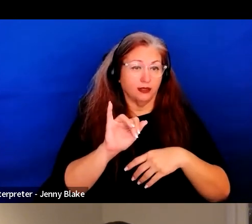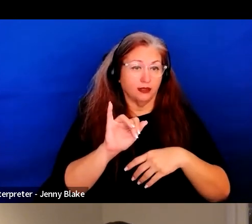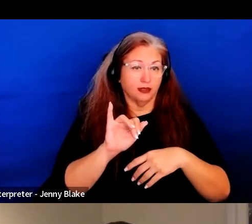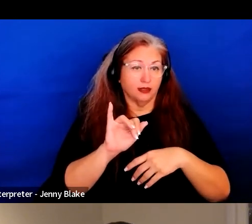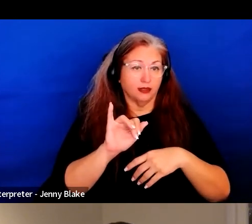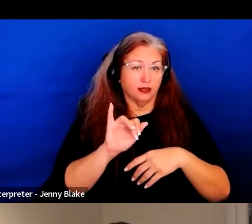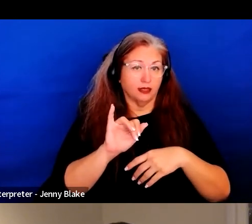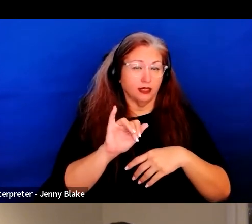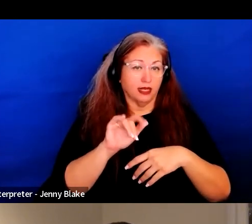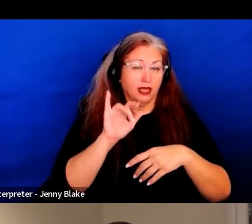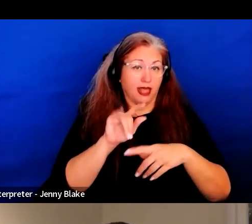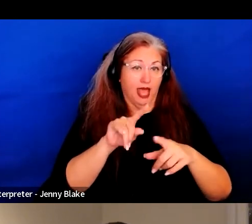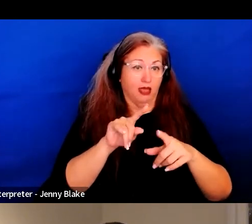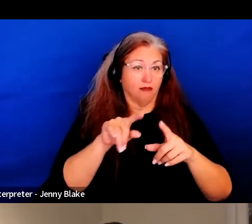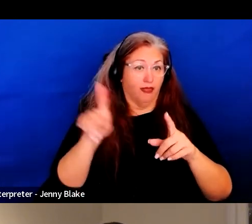is their observation correct?